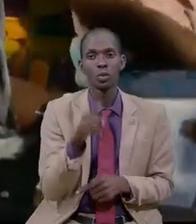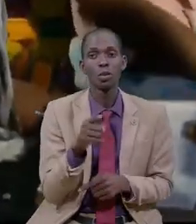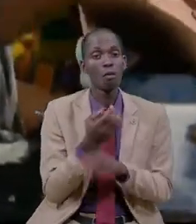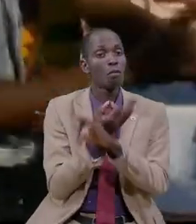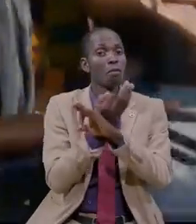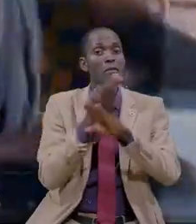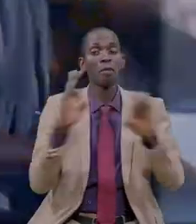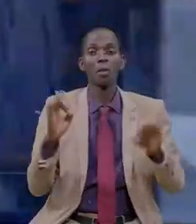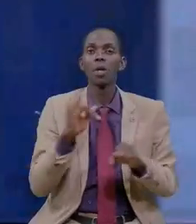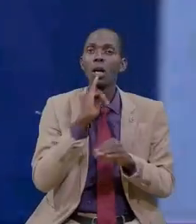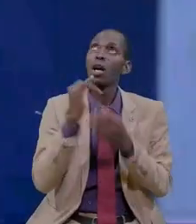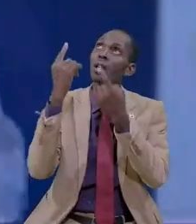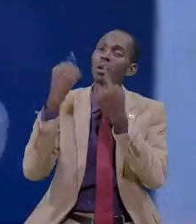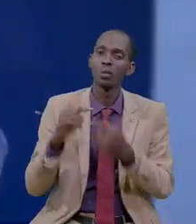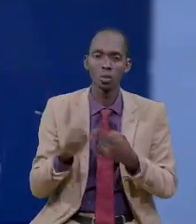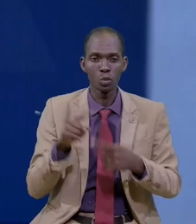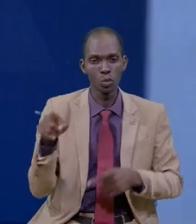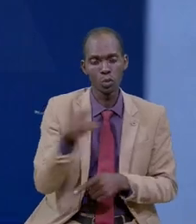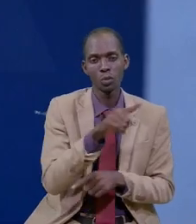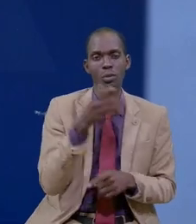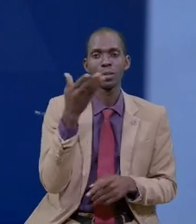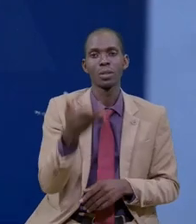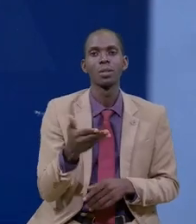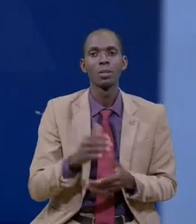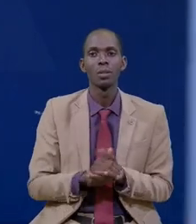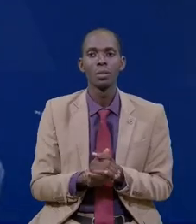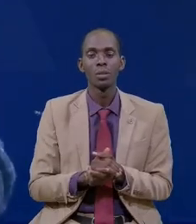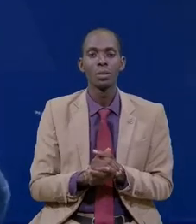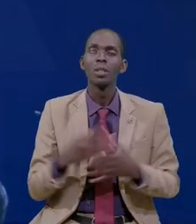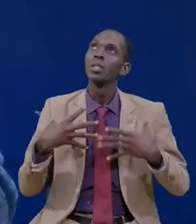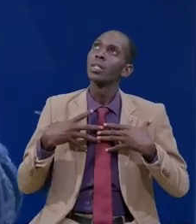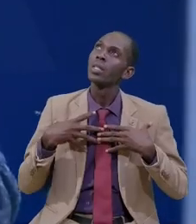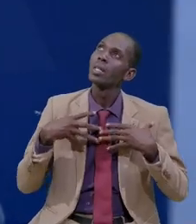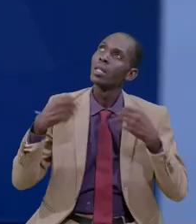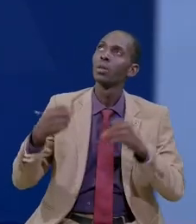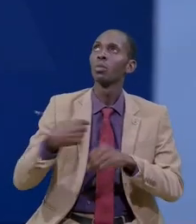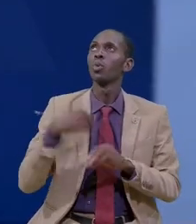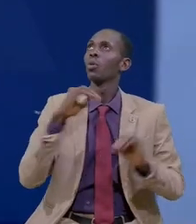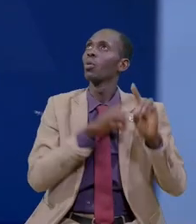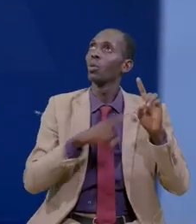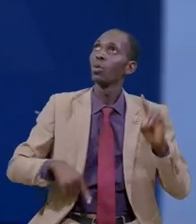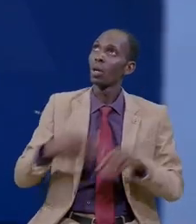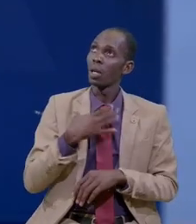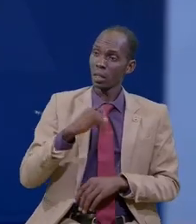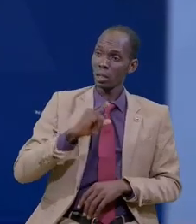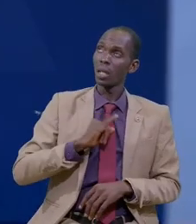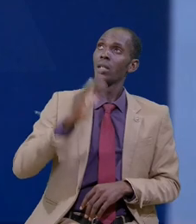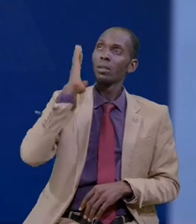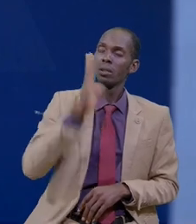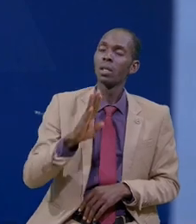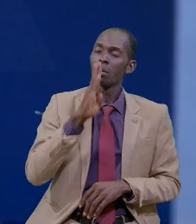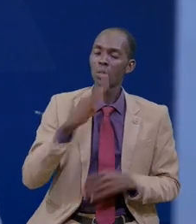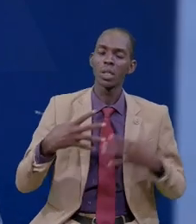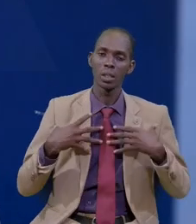Freedom is coming. La libération vient pour toi. Heal me, O Lord, and I shall be healed. Guéris-moi, Éternel, et je